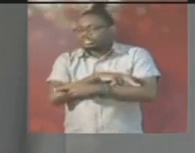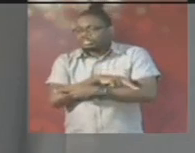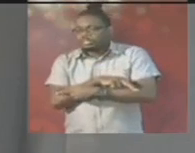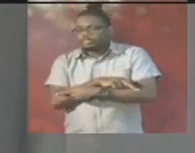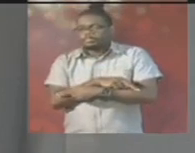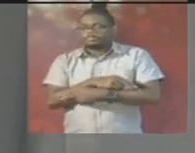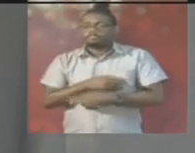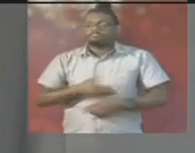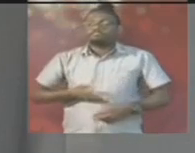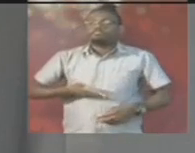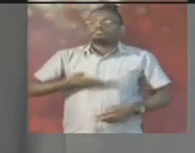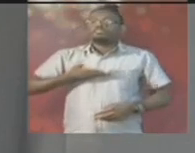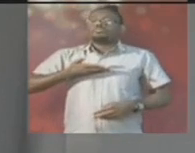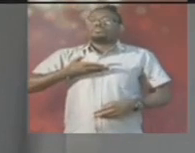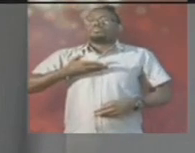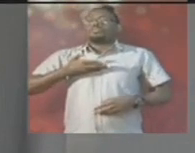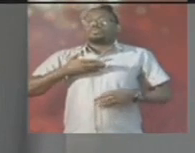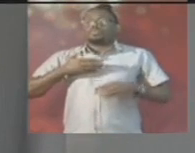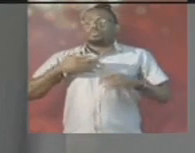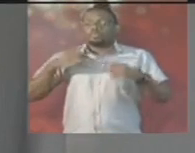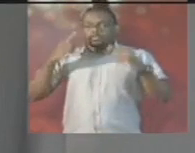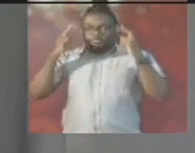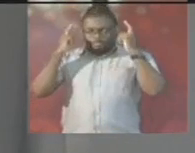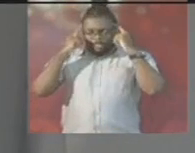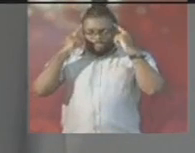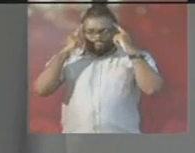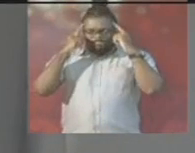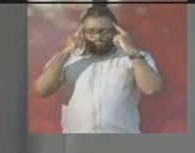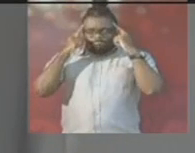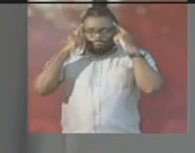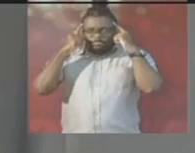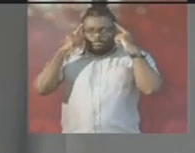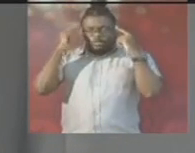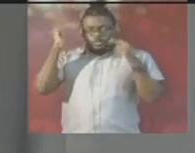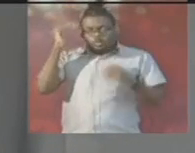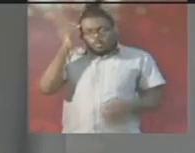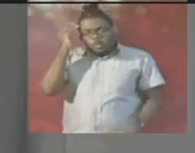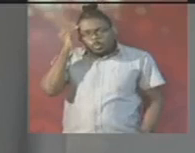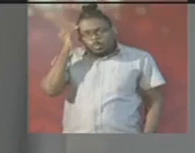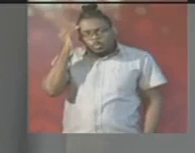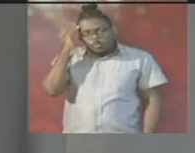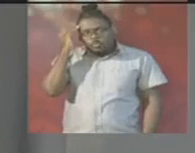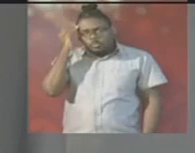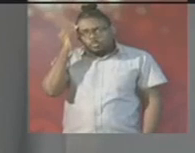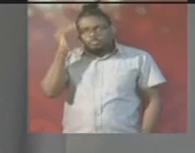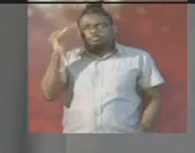inhale, meditate. Know that at the end of the road, this will